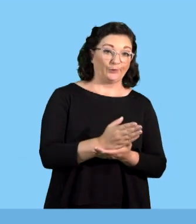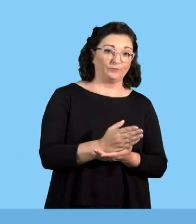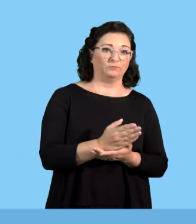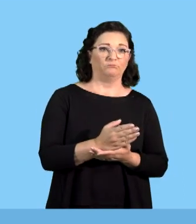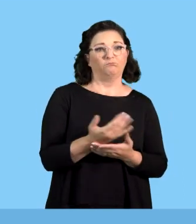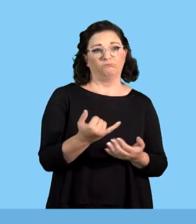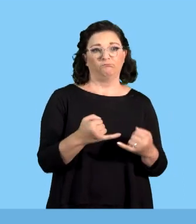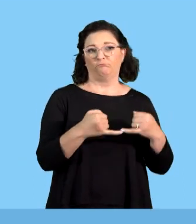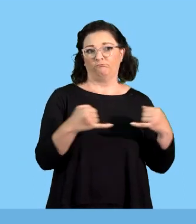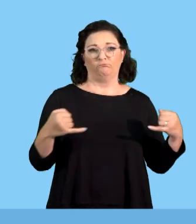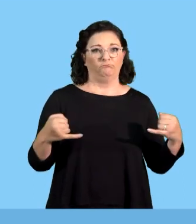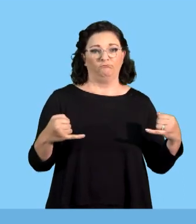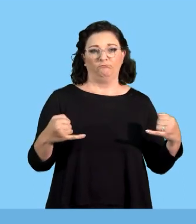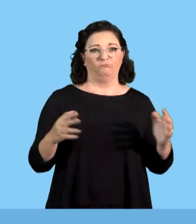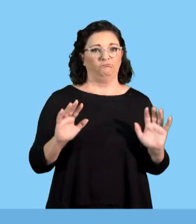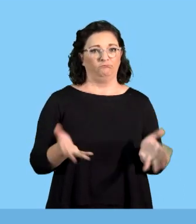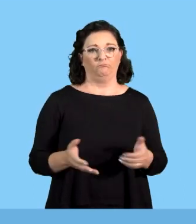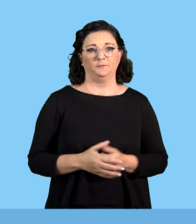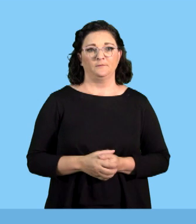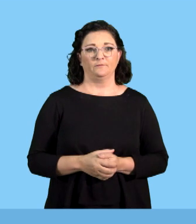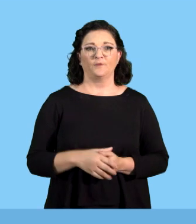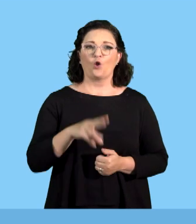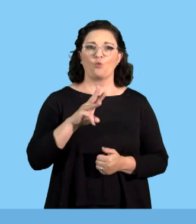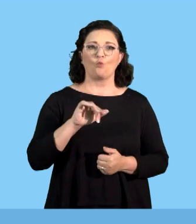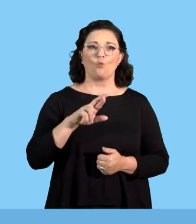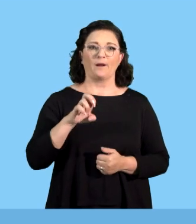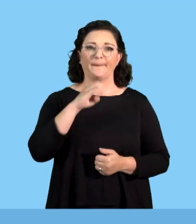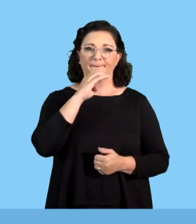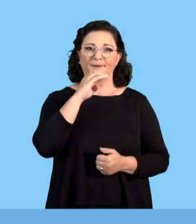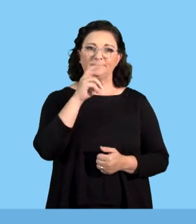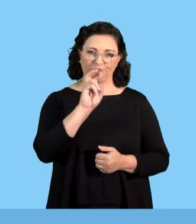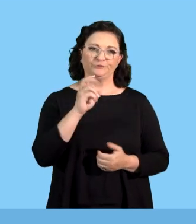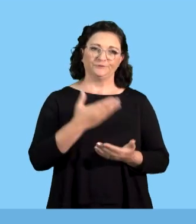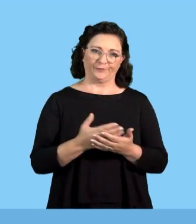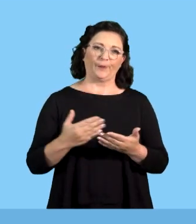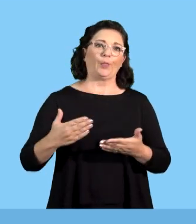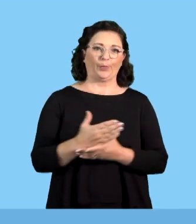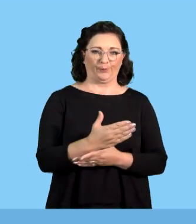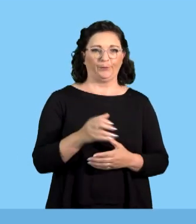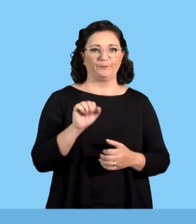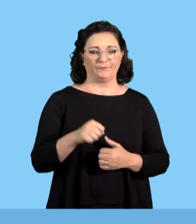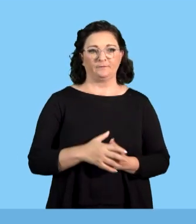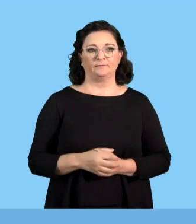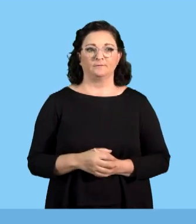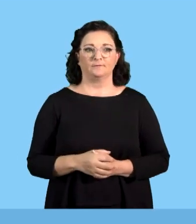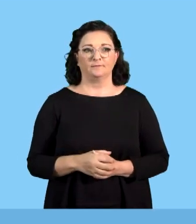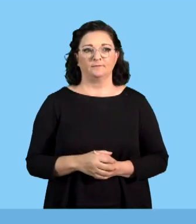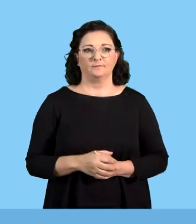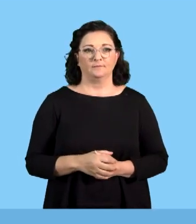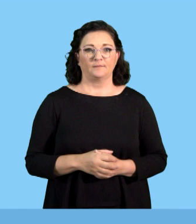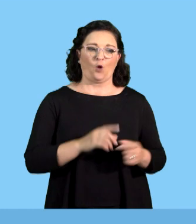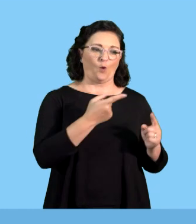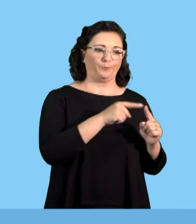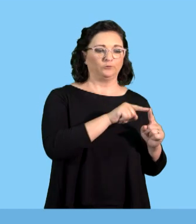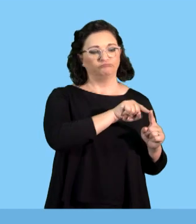it's a wire, just a straight line that is able to conduct or allow electricity or electric current to pass through